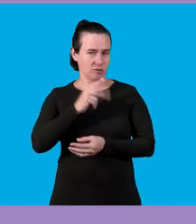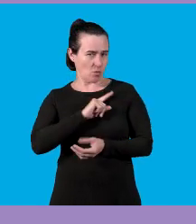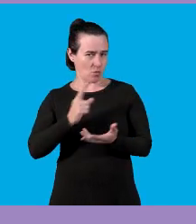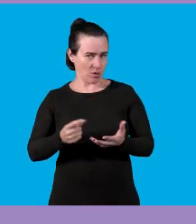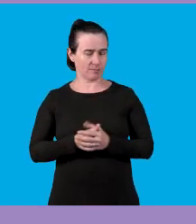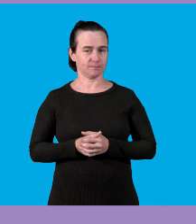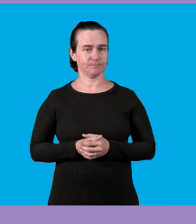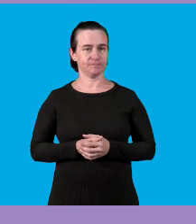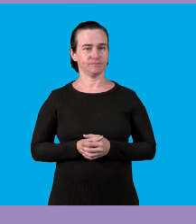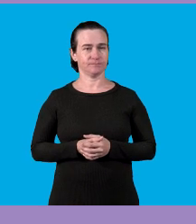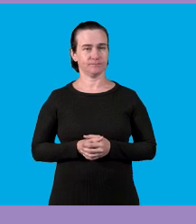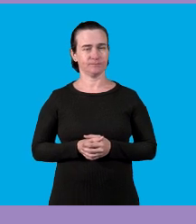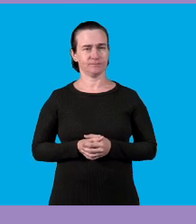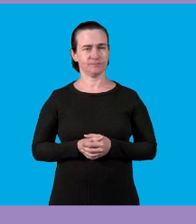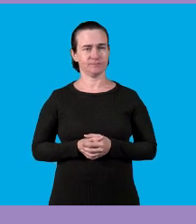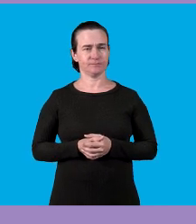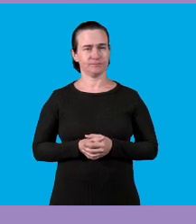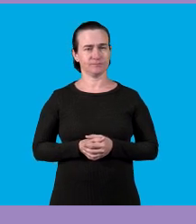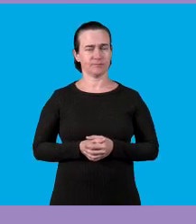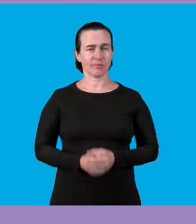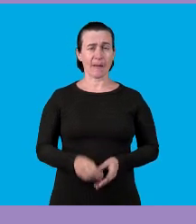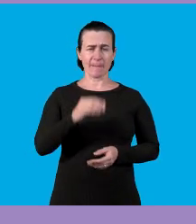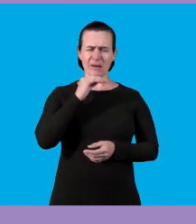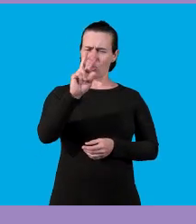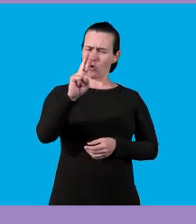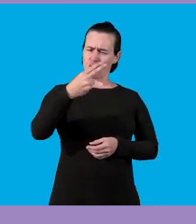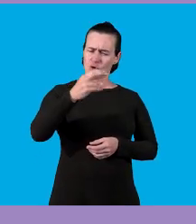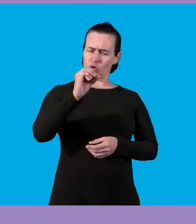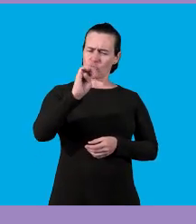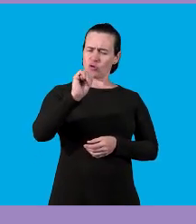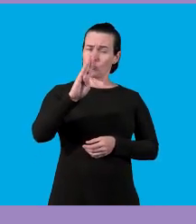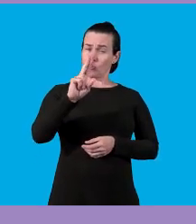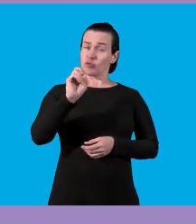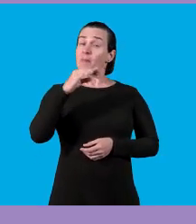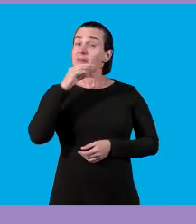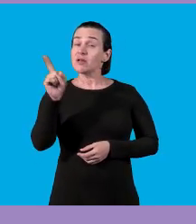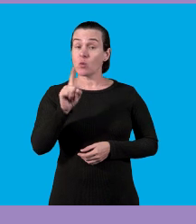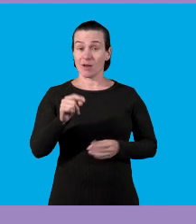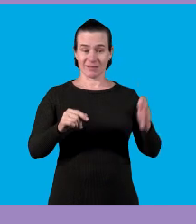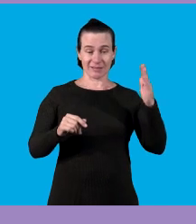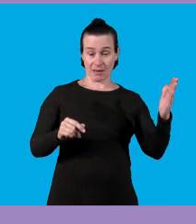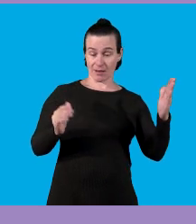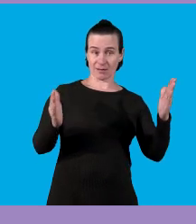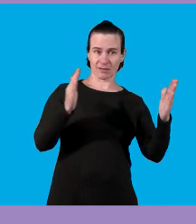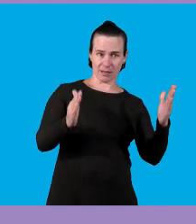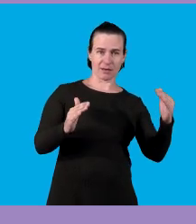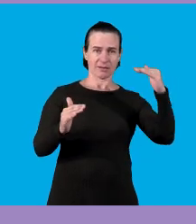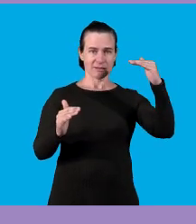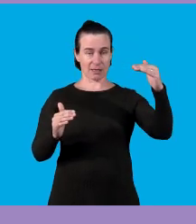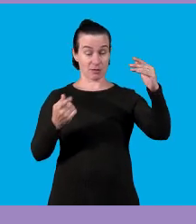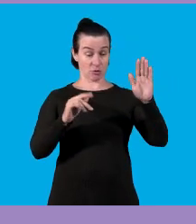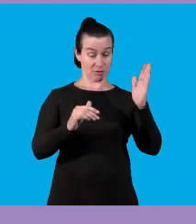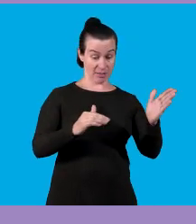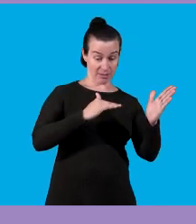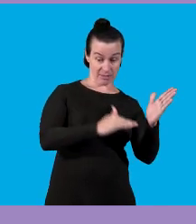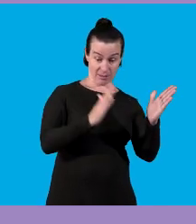with reasons. The sign rhombus means all the sides are equal, and which means on both sides would have the